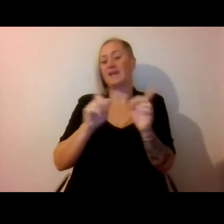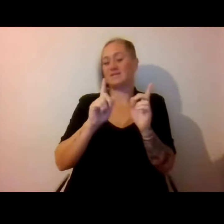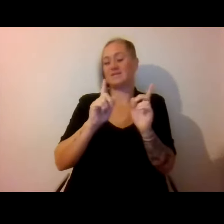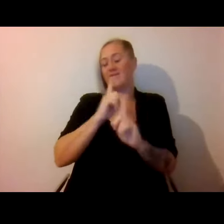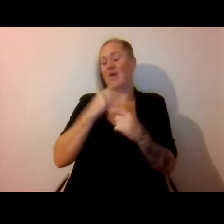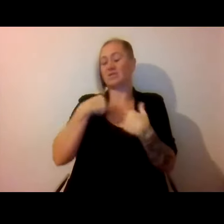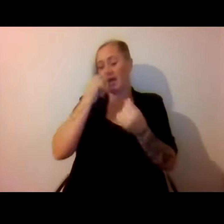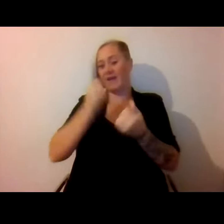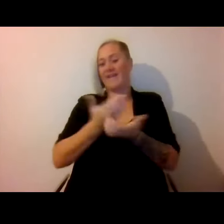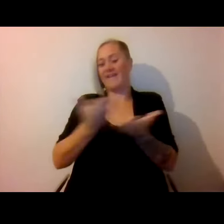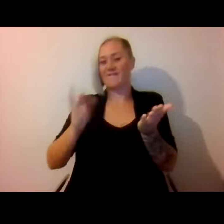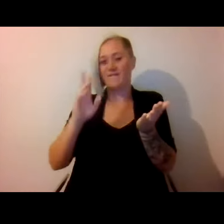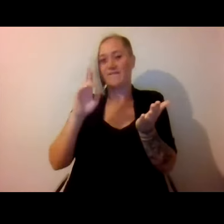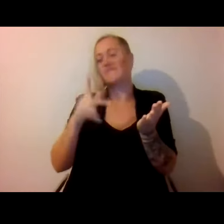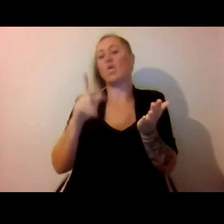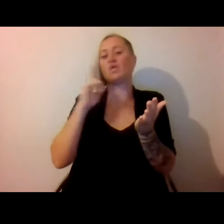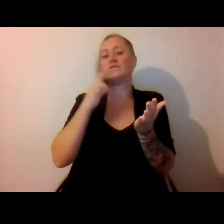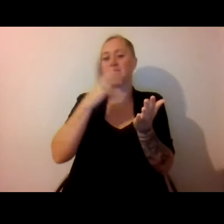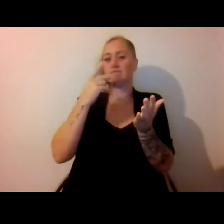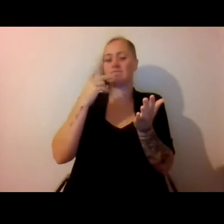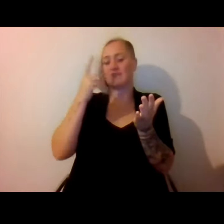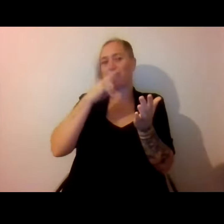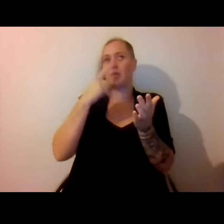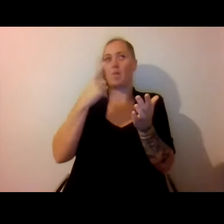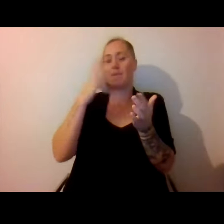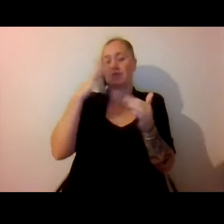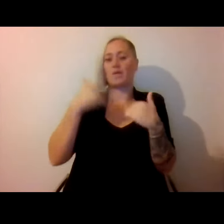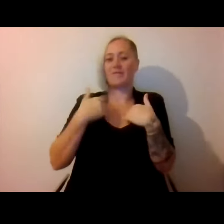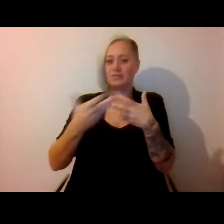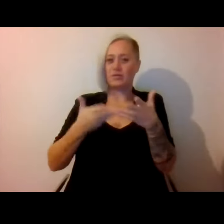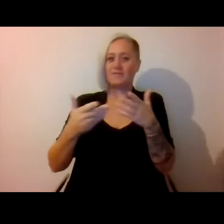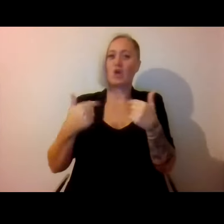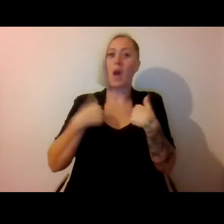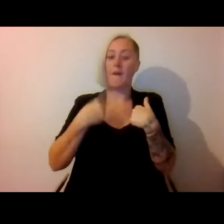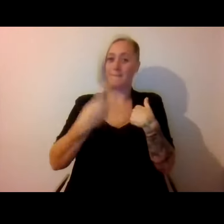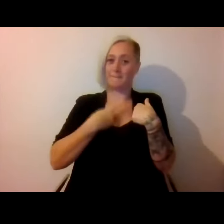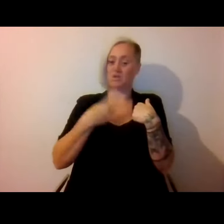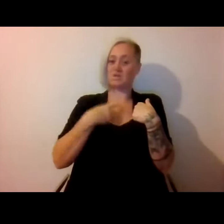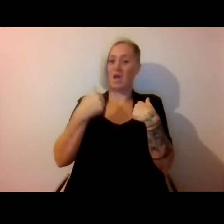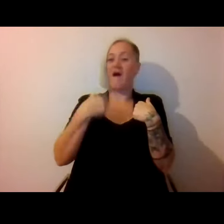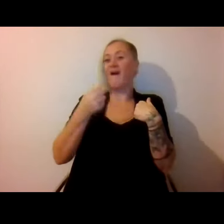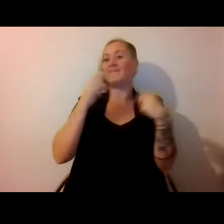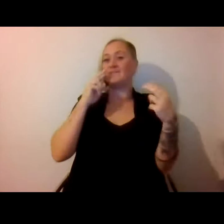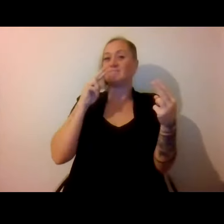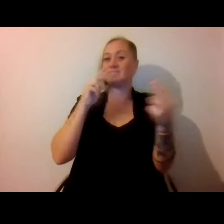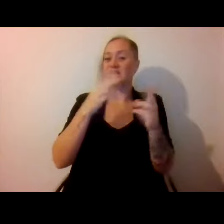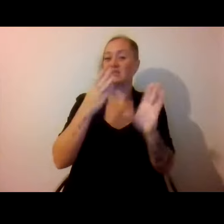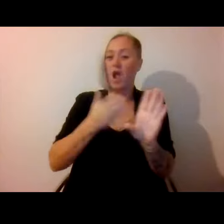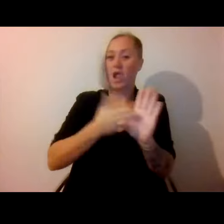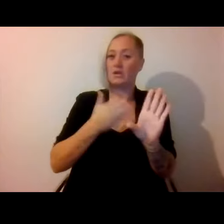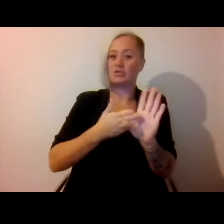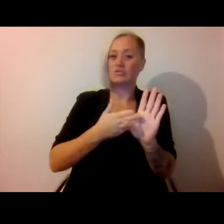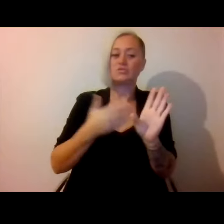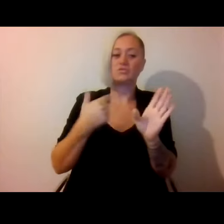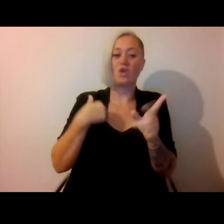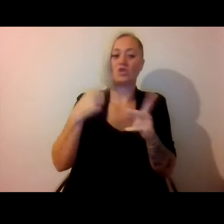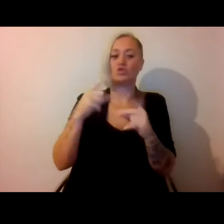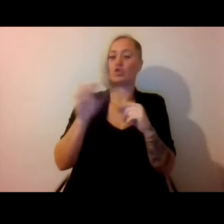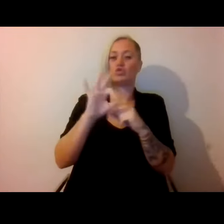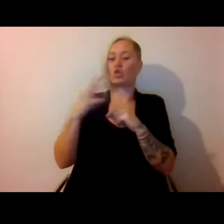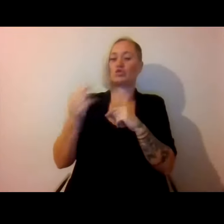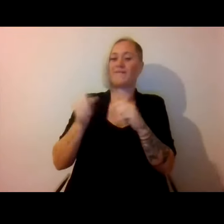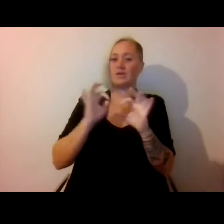people and mental health services. I have personally seen a psychologist, and I've chosen not to have